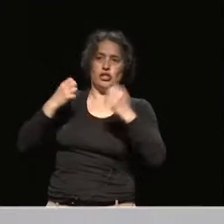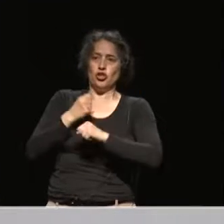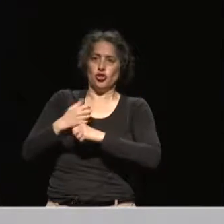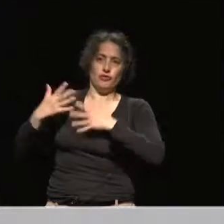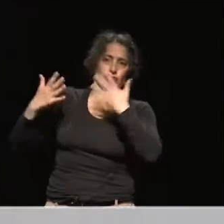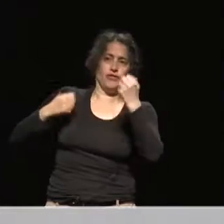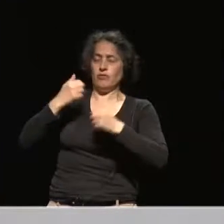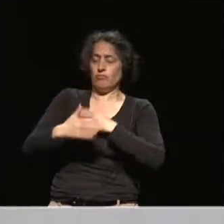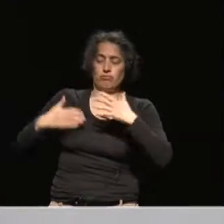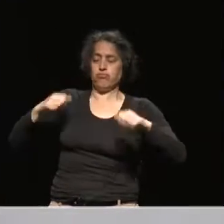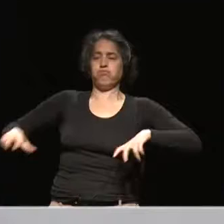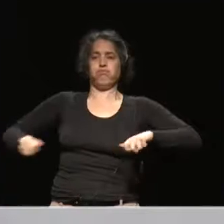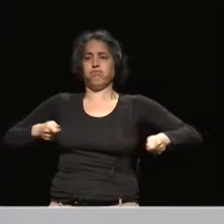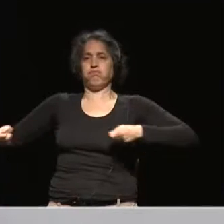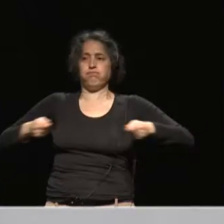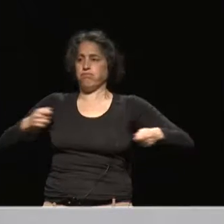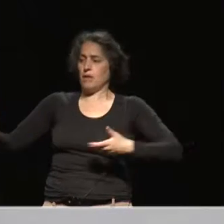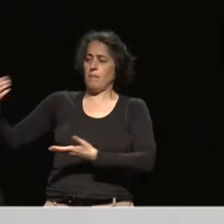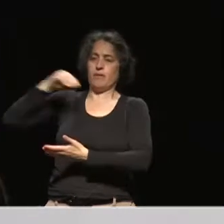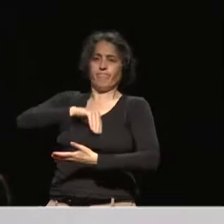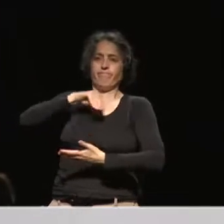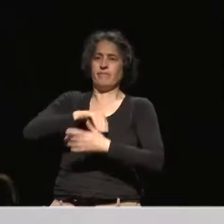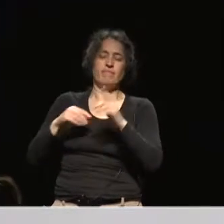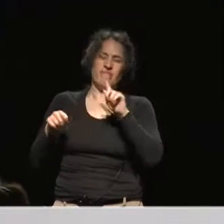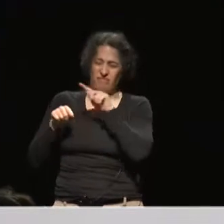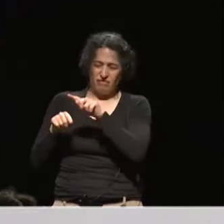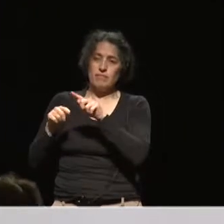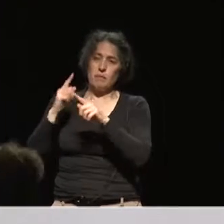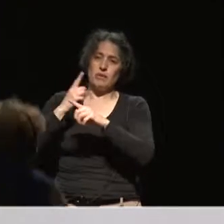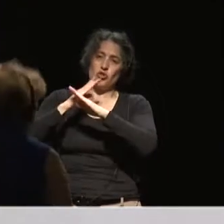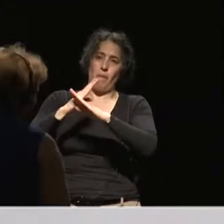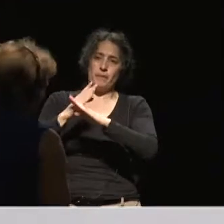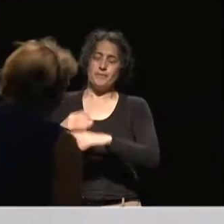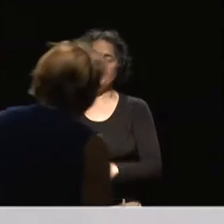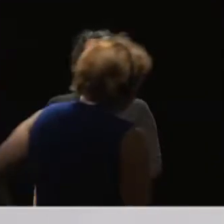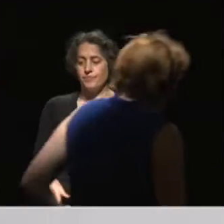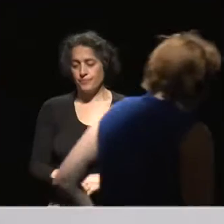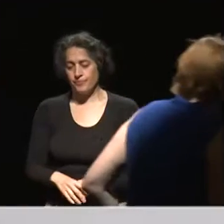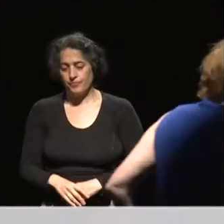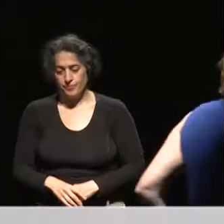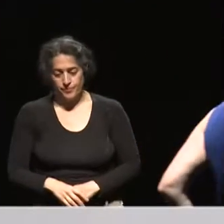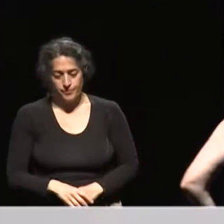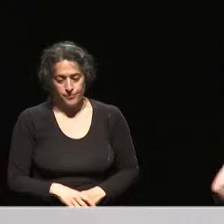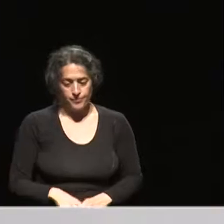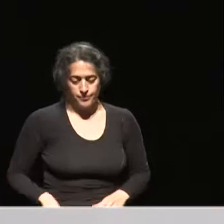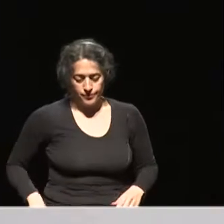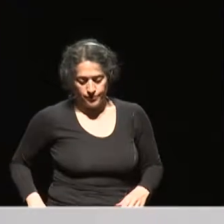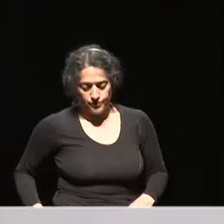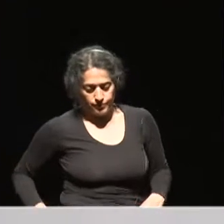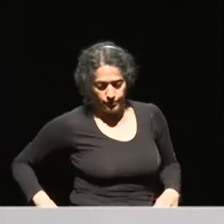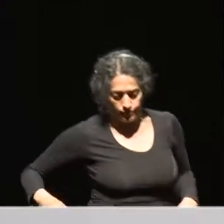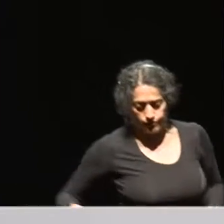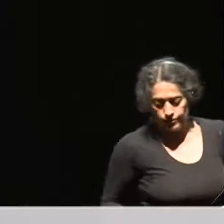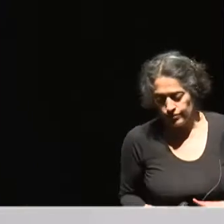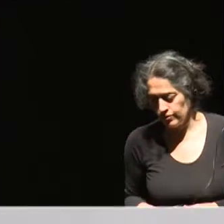acceptable. And there, of course, we'd have to ensure that we stop these things from happening. For that, I think that your intervention showed really